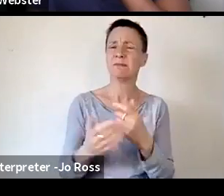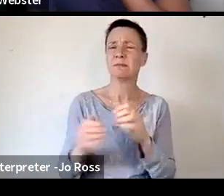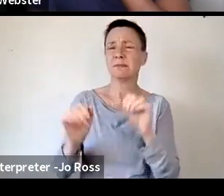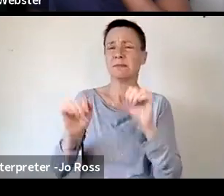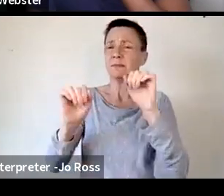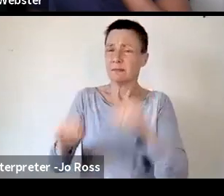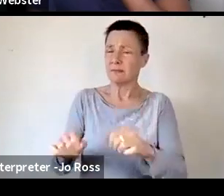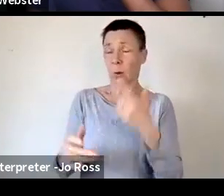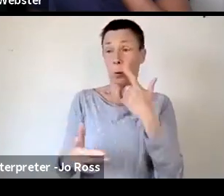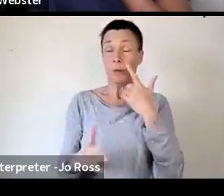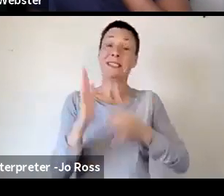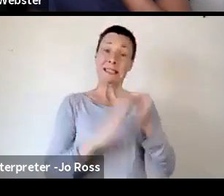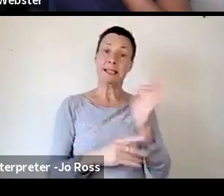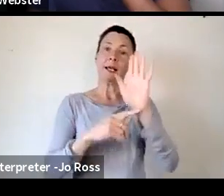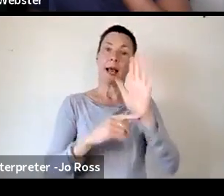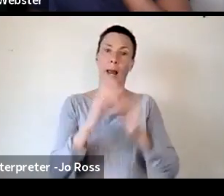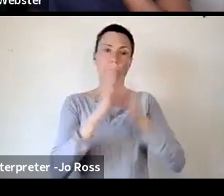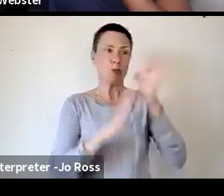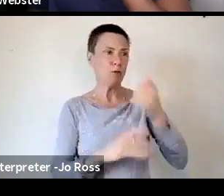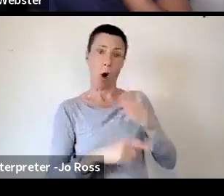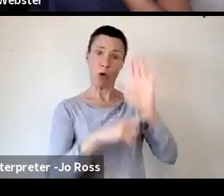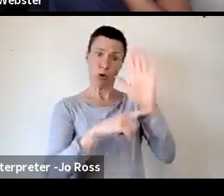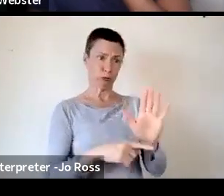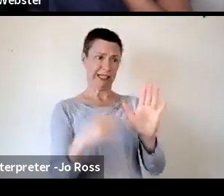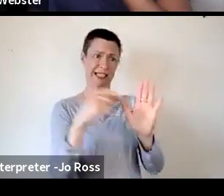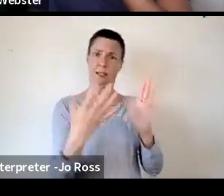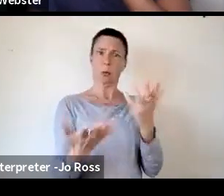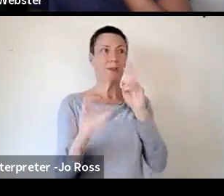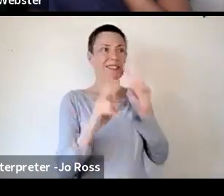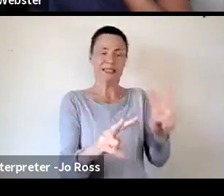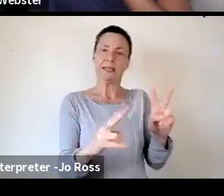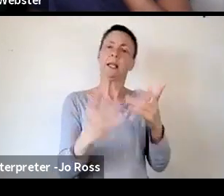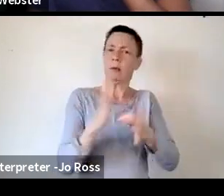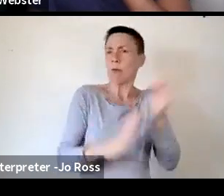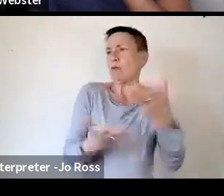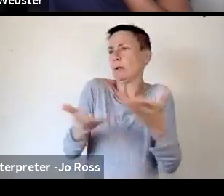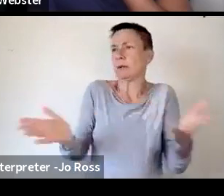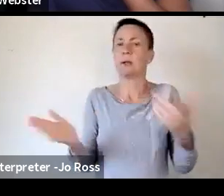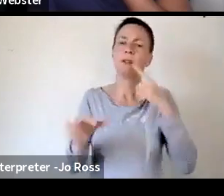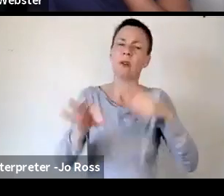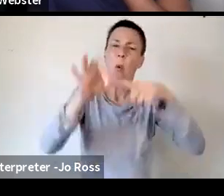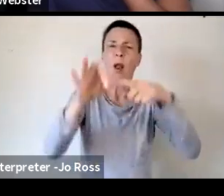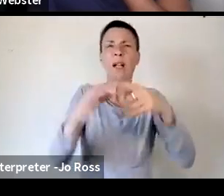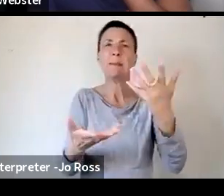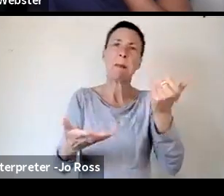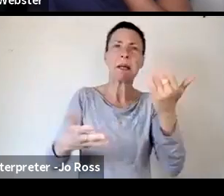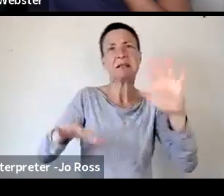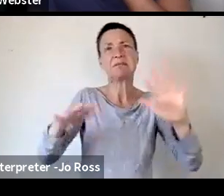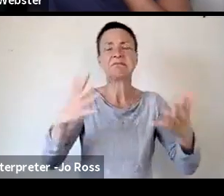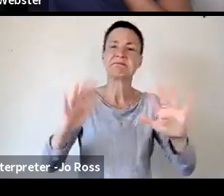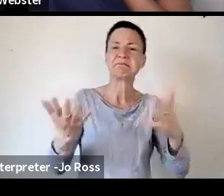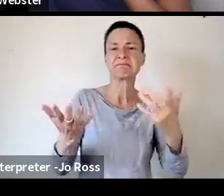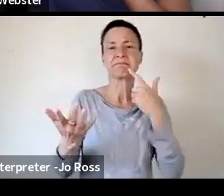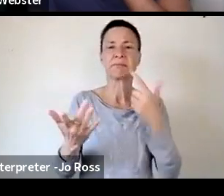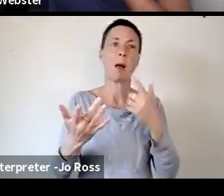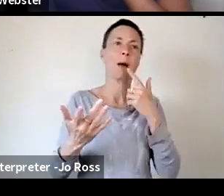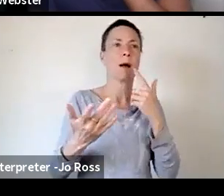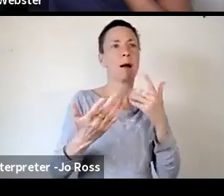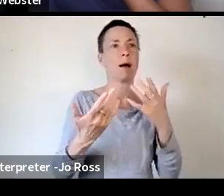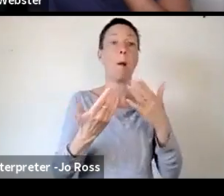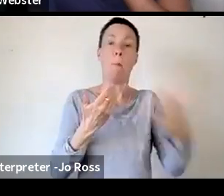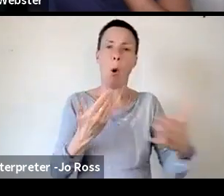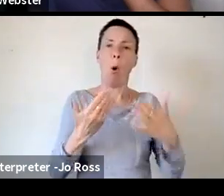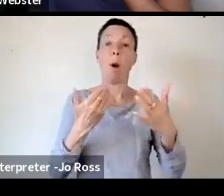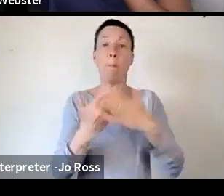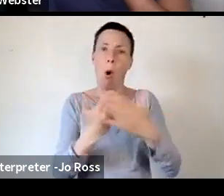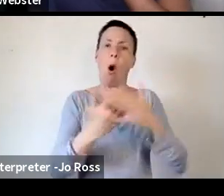on screen, like no one can deny that. The quality may be lacking in like quantity over quality rather